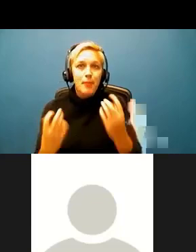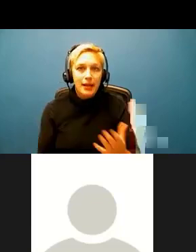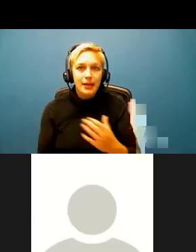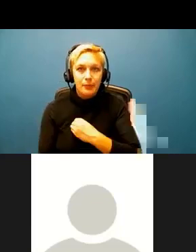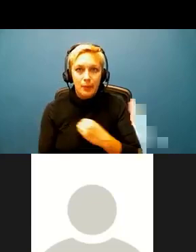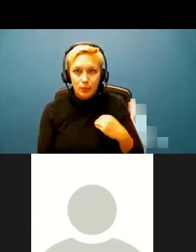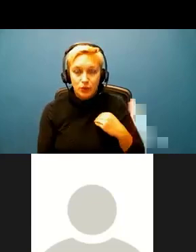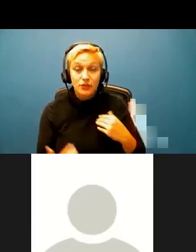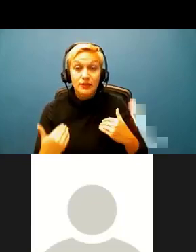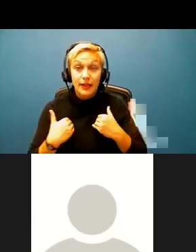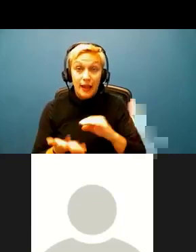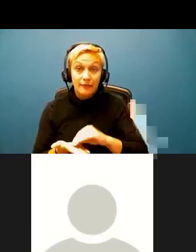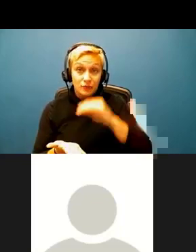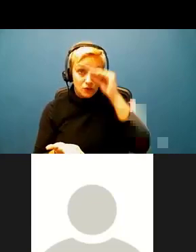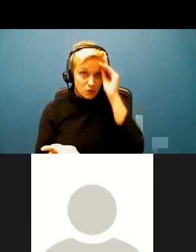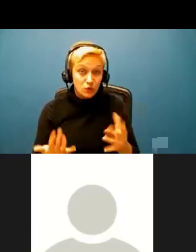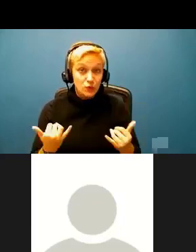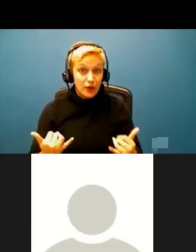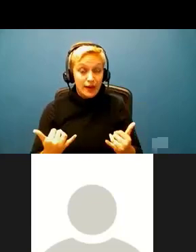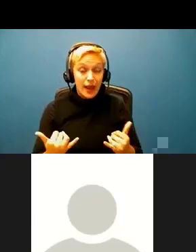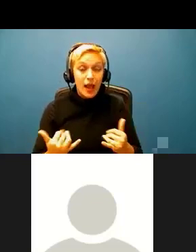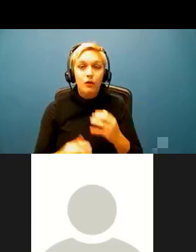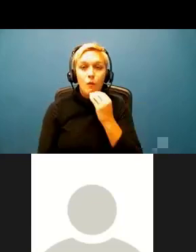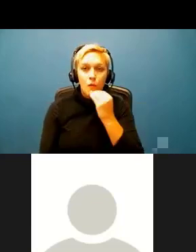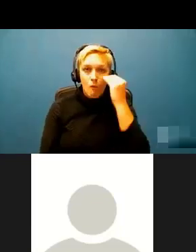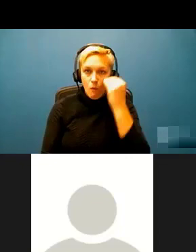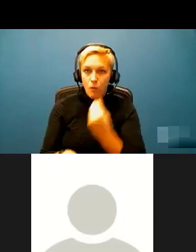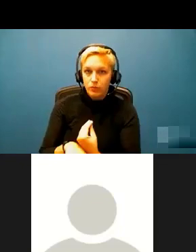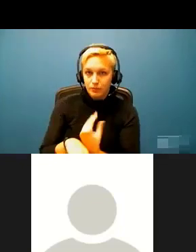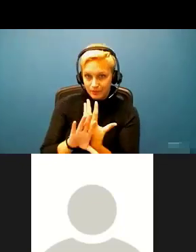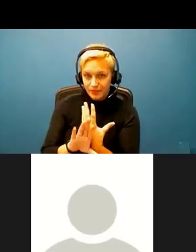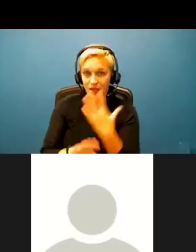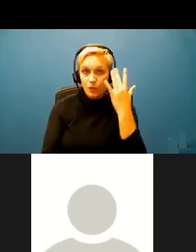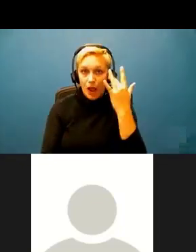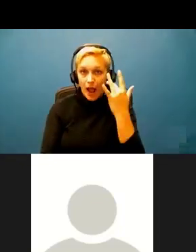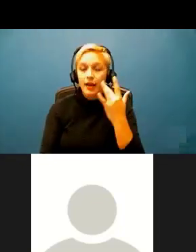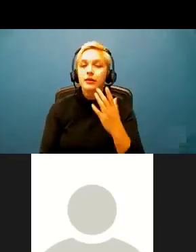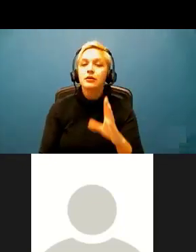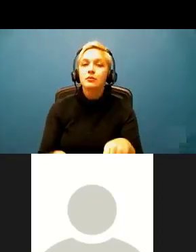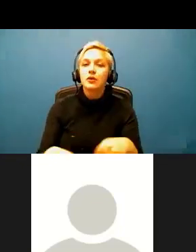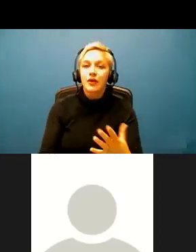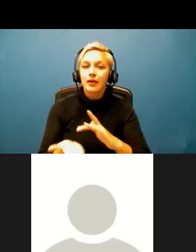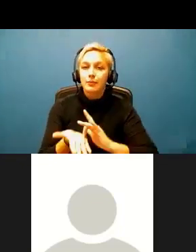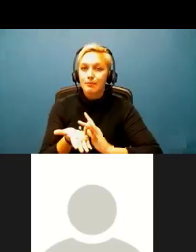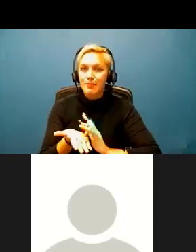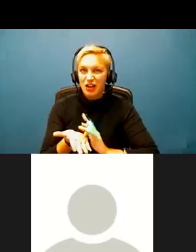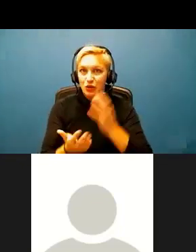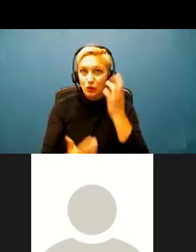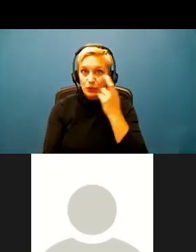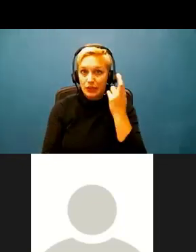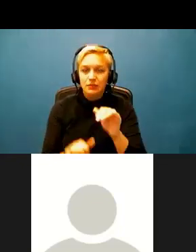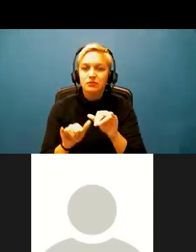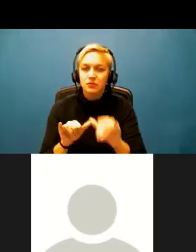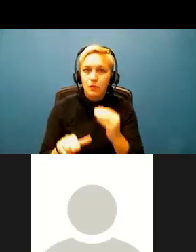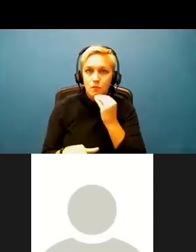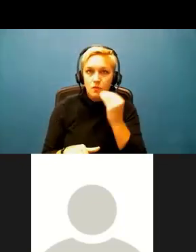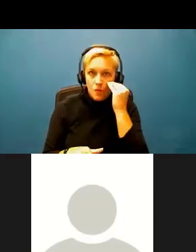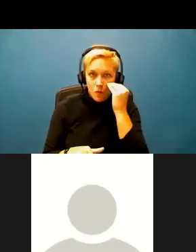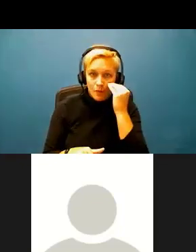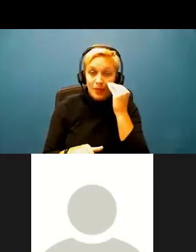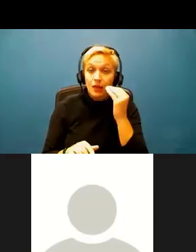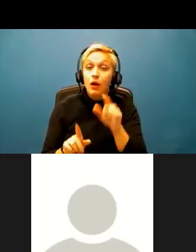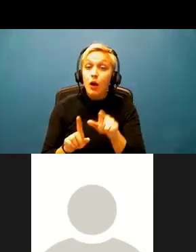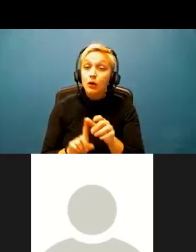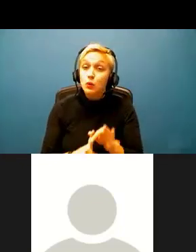had students who were being served at home based on their medical conditions and their unique